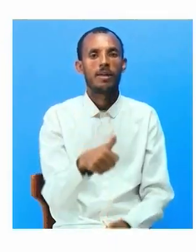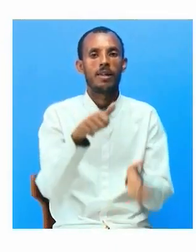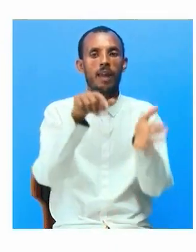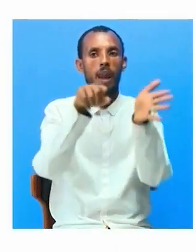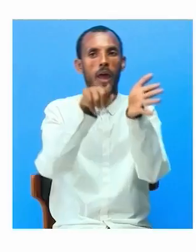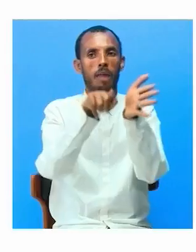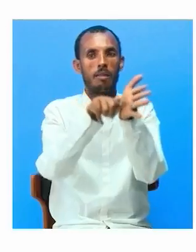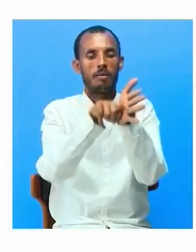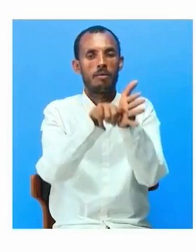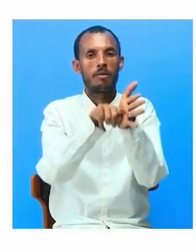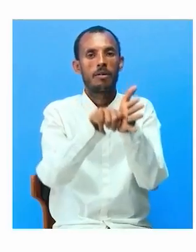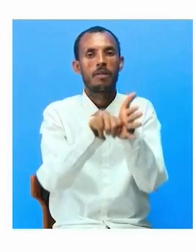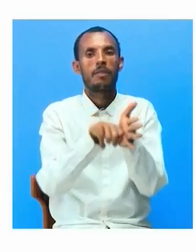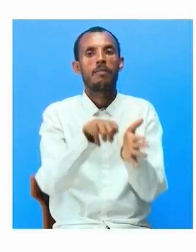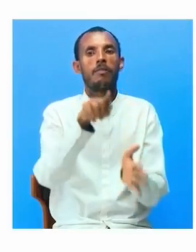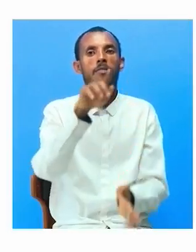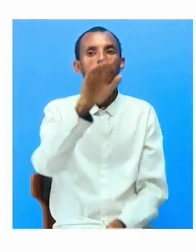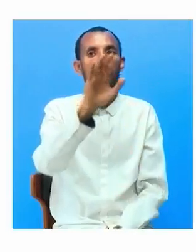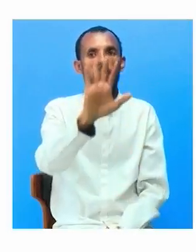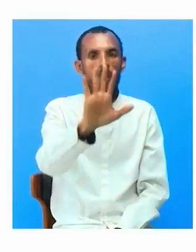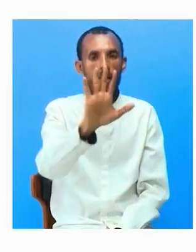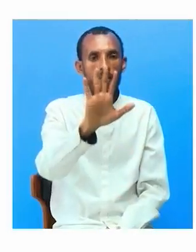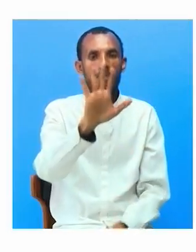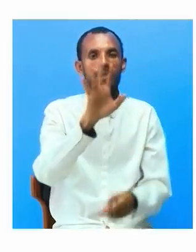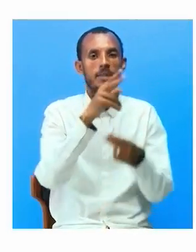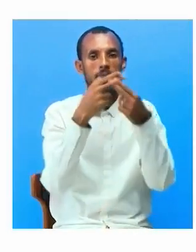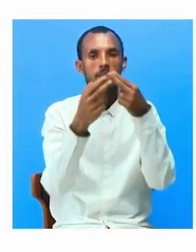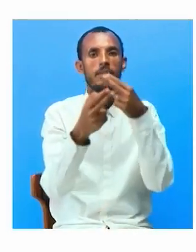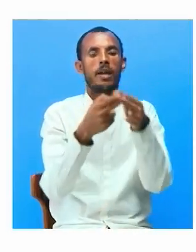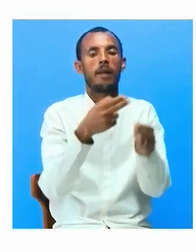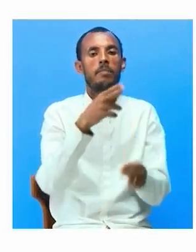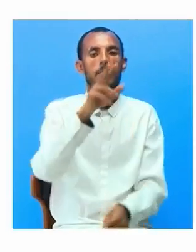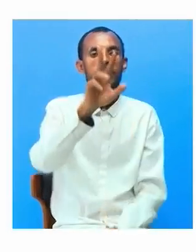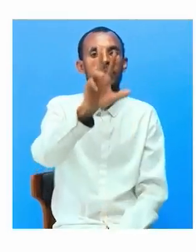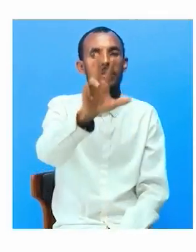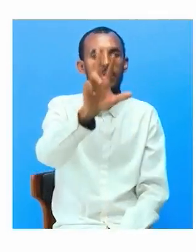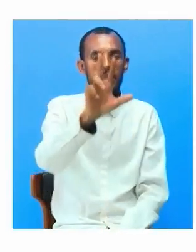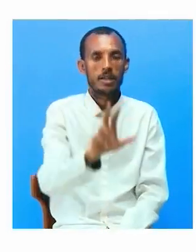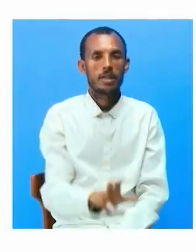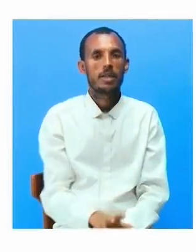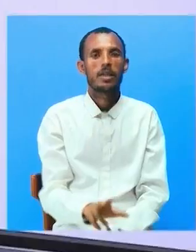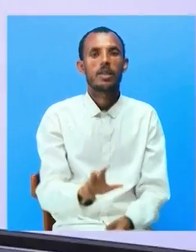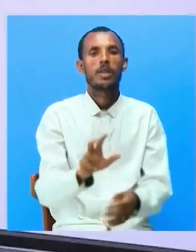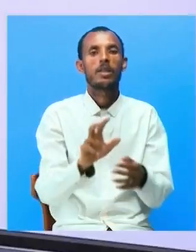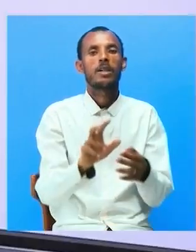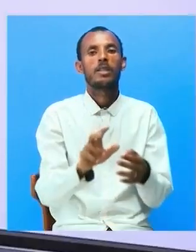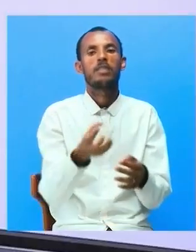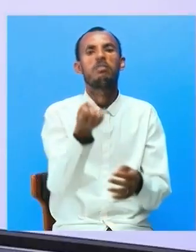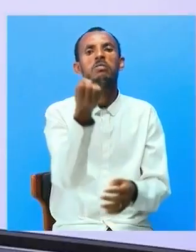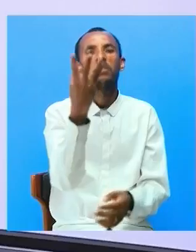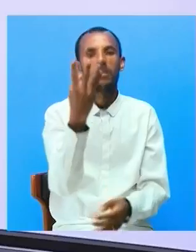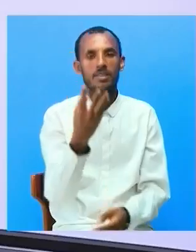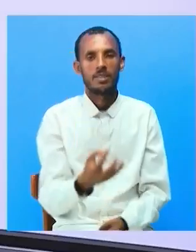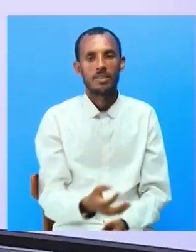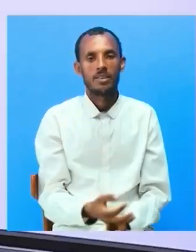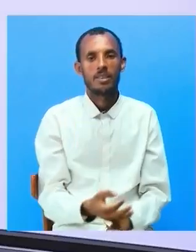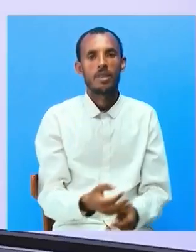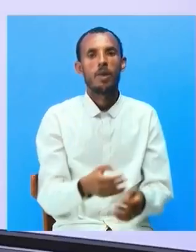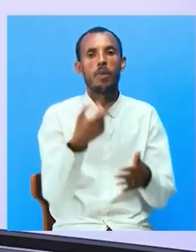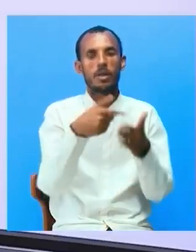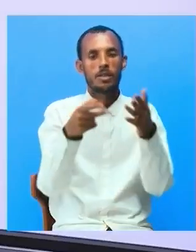negative 5 times 3. What is the product of these two